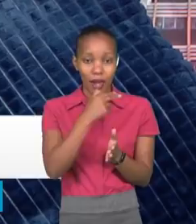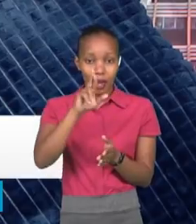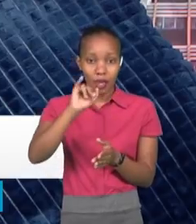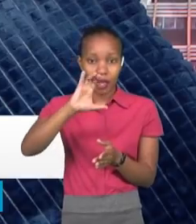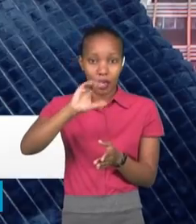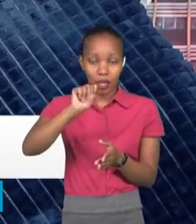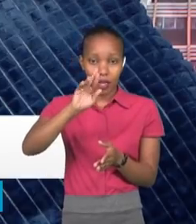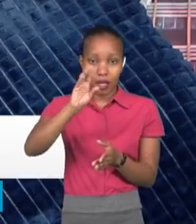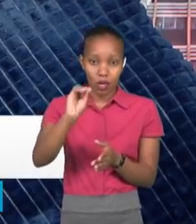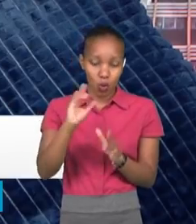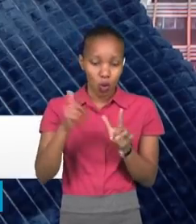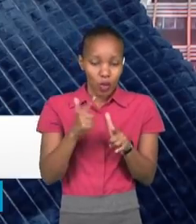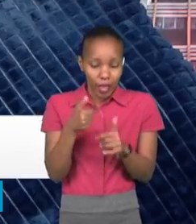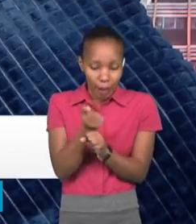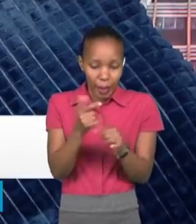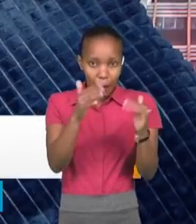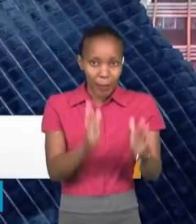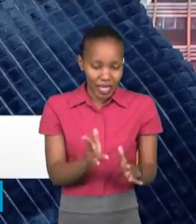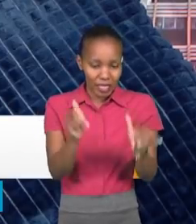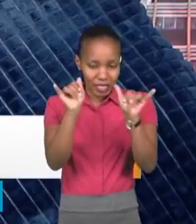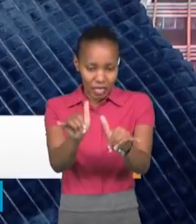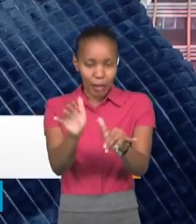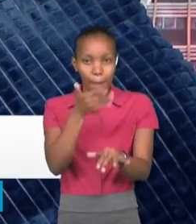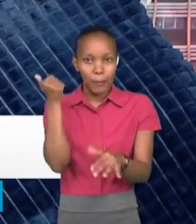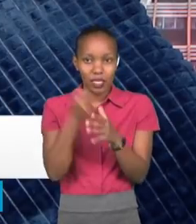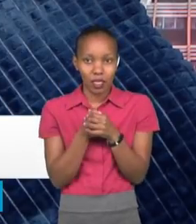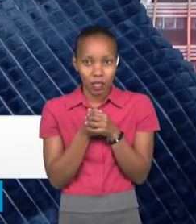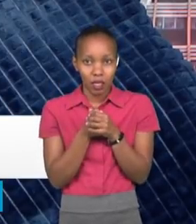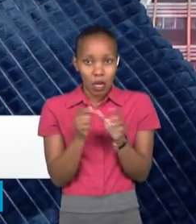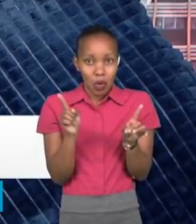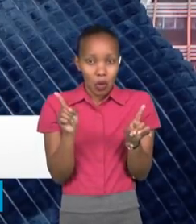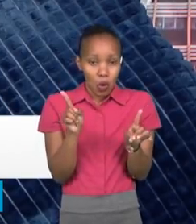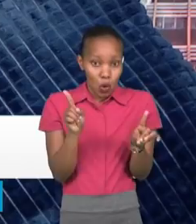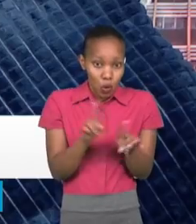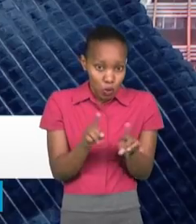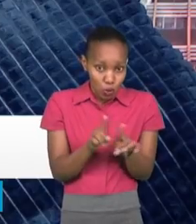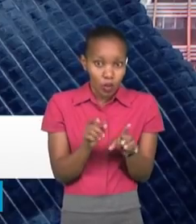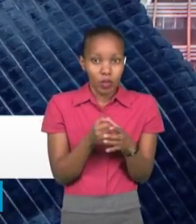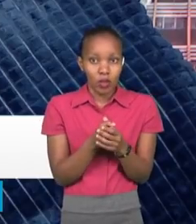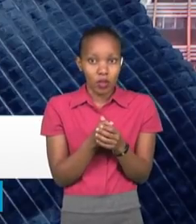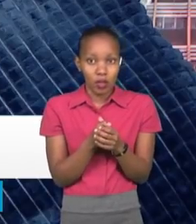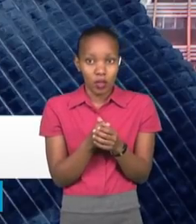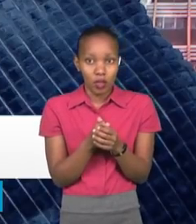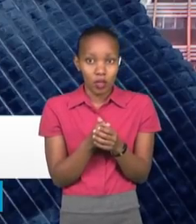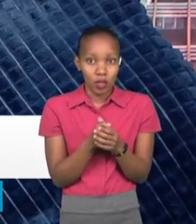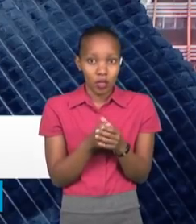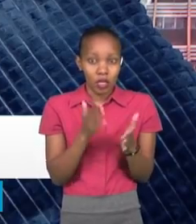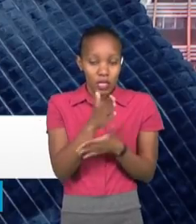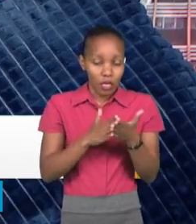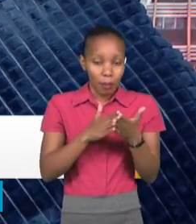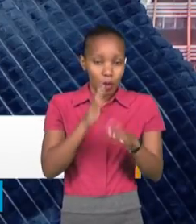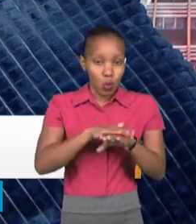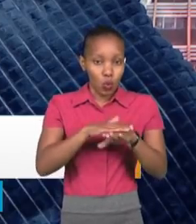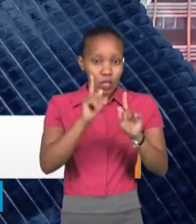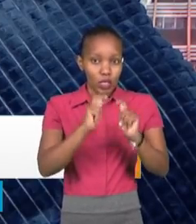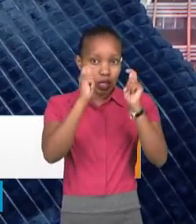Sure. Actually sustain and retain our best players. Okay. But at the same time, you also go for some good talent to